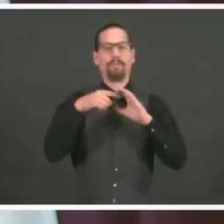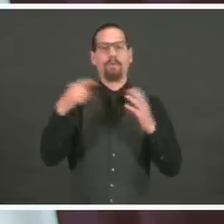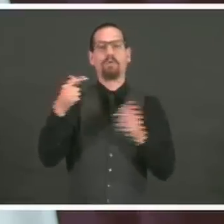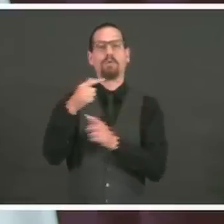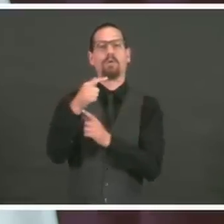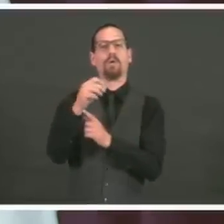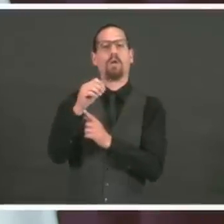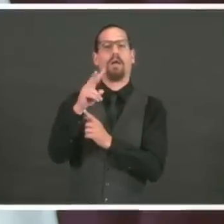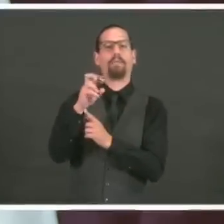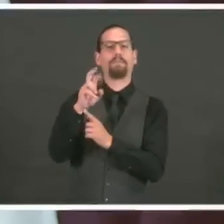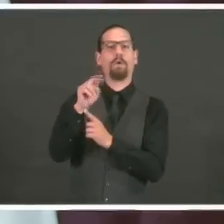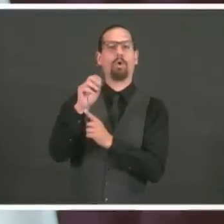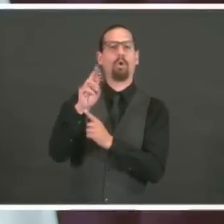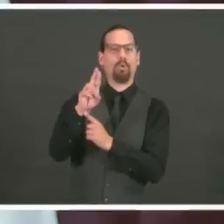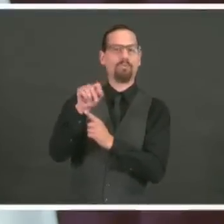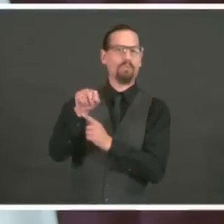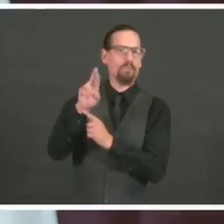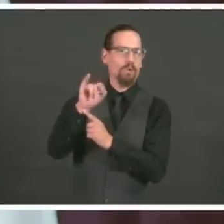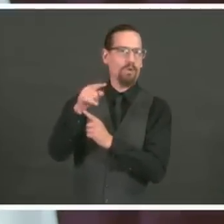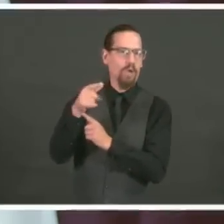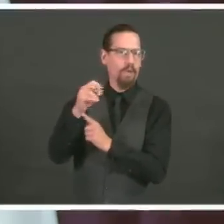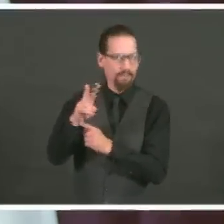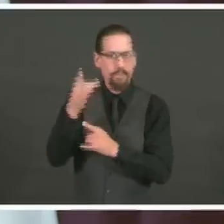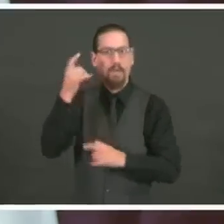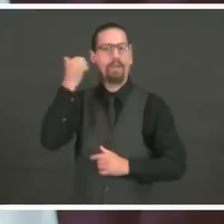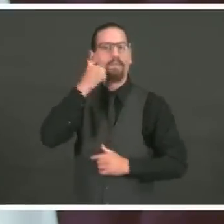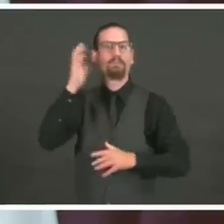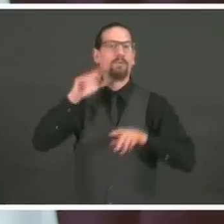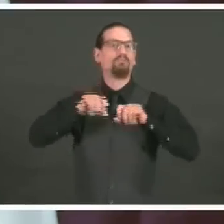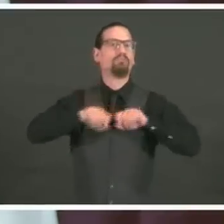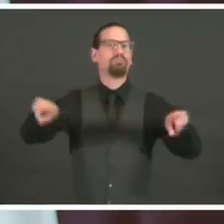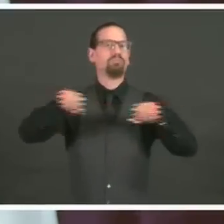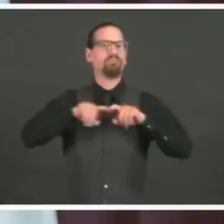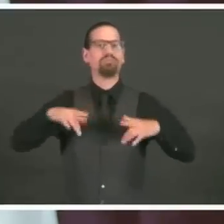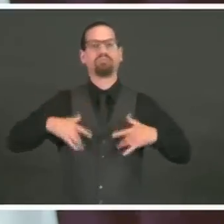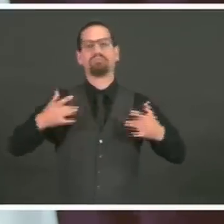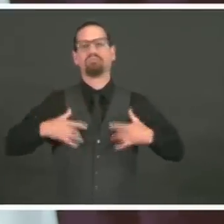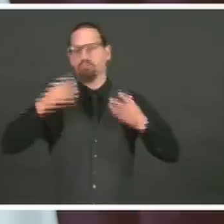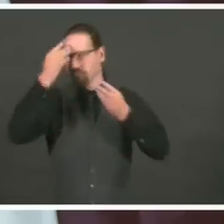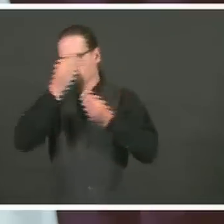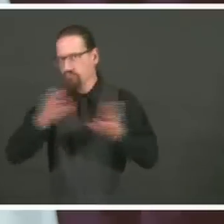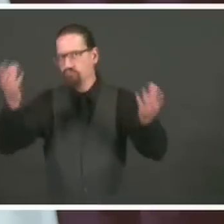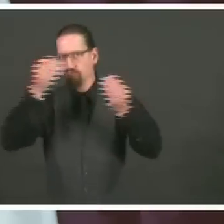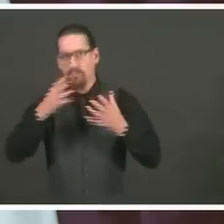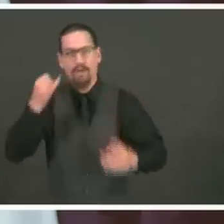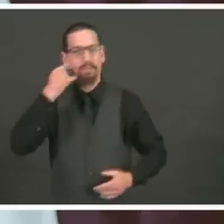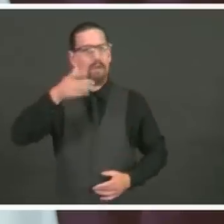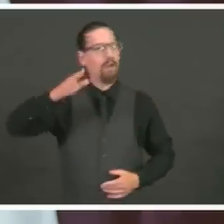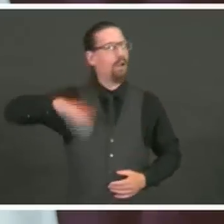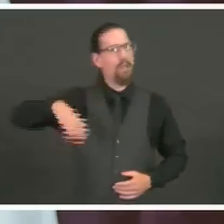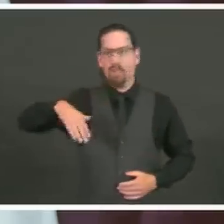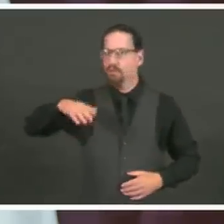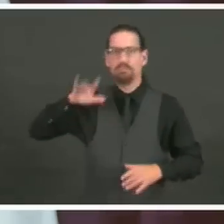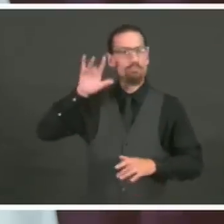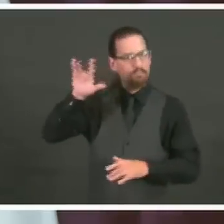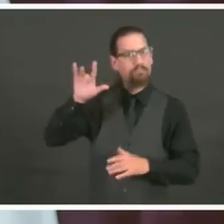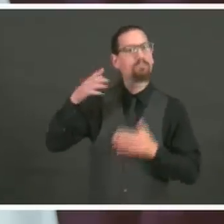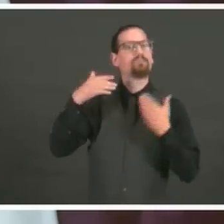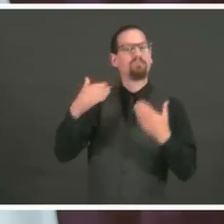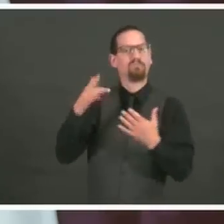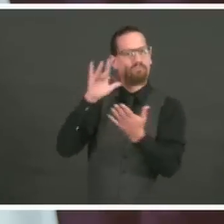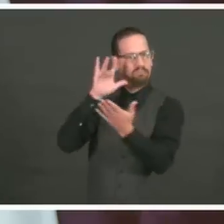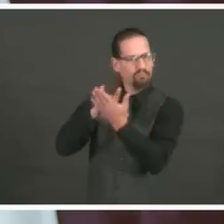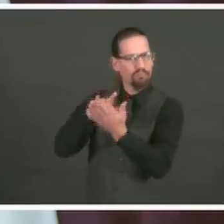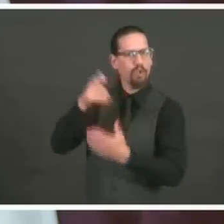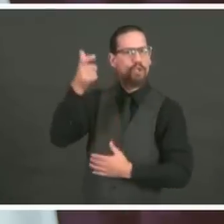single day, up-to-date information. You can, if you haven't signed up for an email yet, governor.ri.gov. Take a minute and do